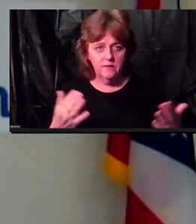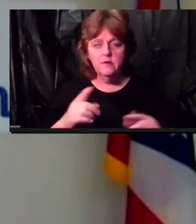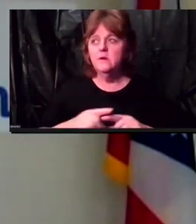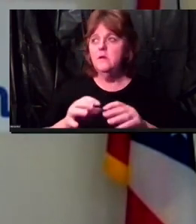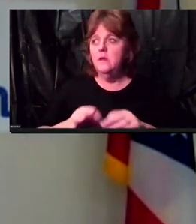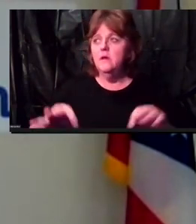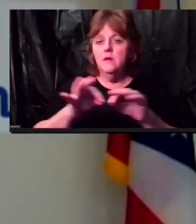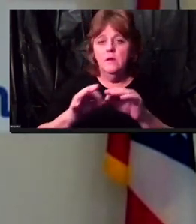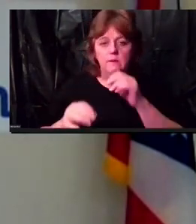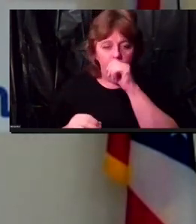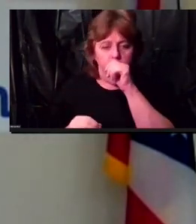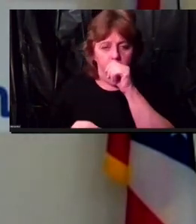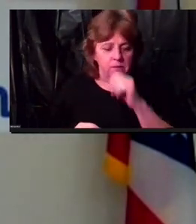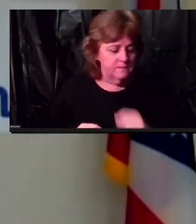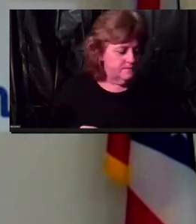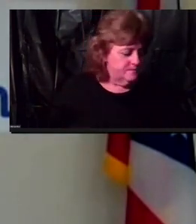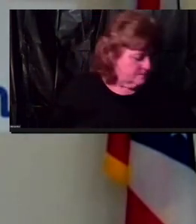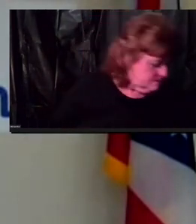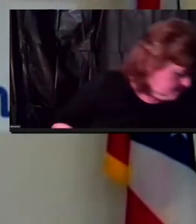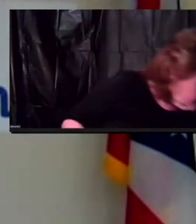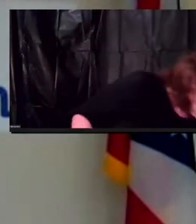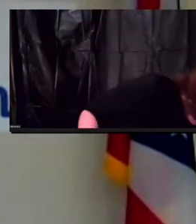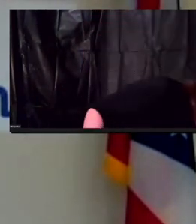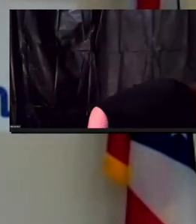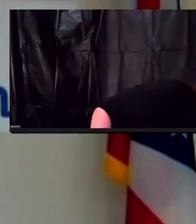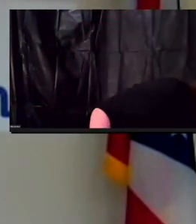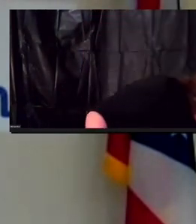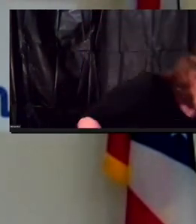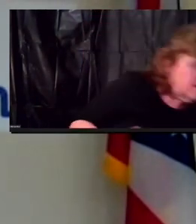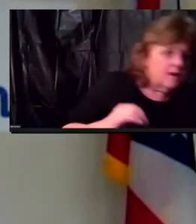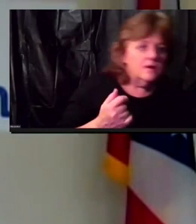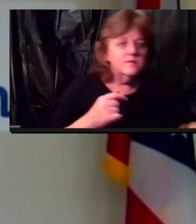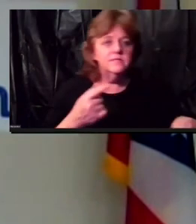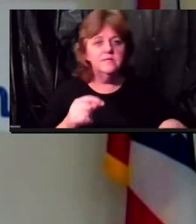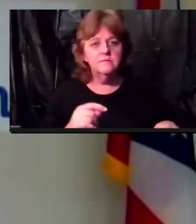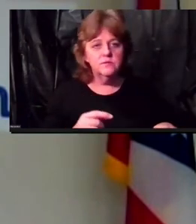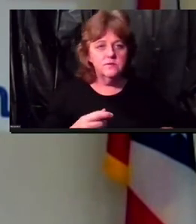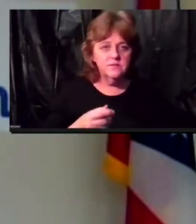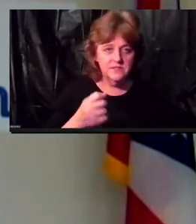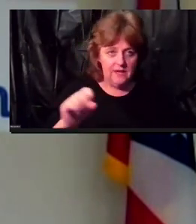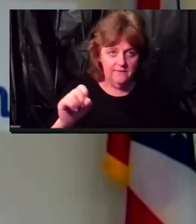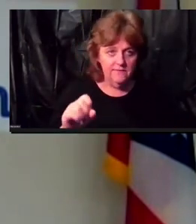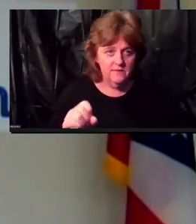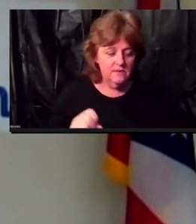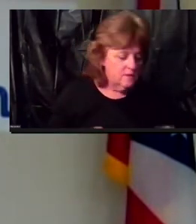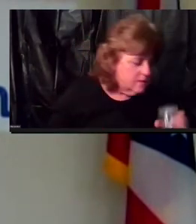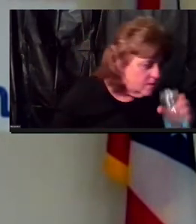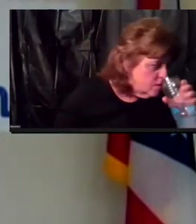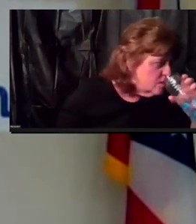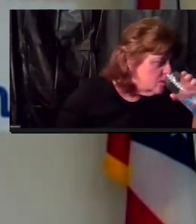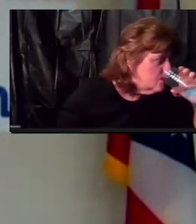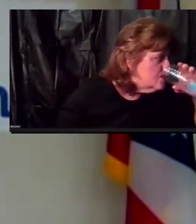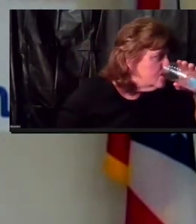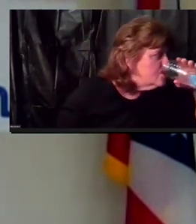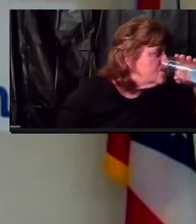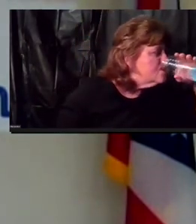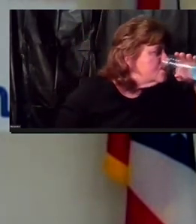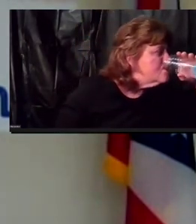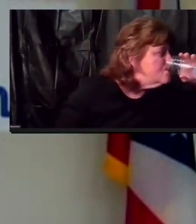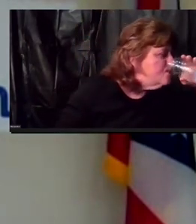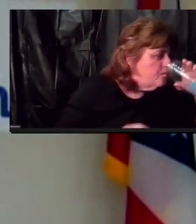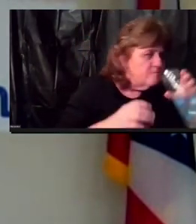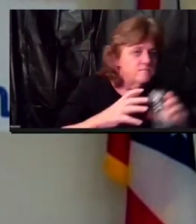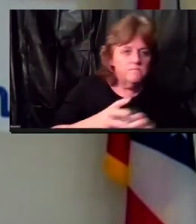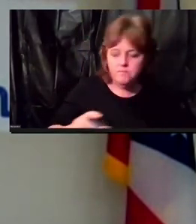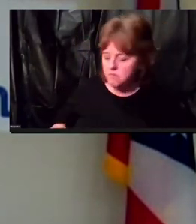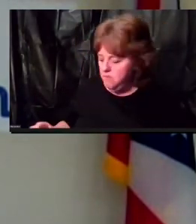because we all have a role in making sure that our teams are safe, not only in their workplace, but as they're encountering